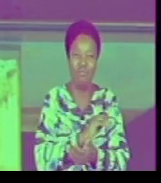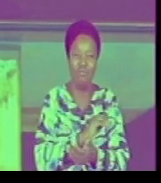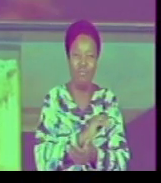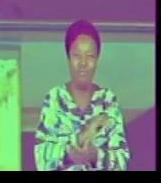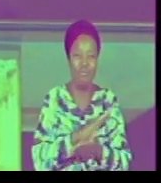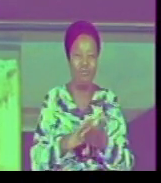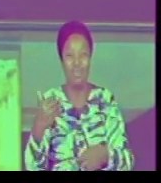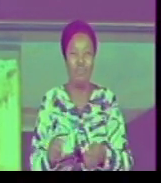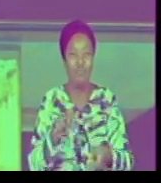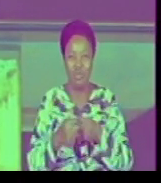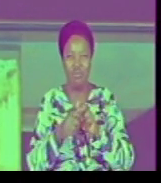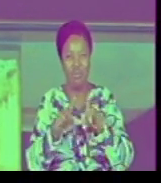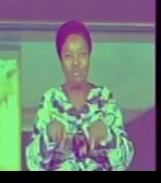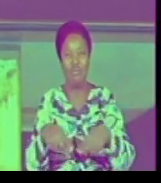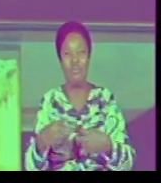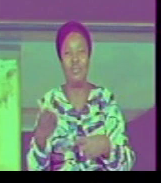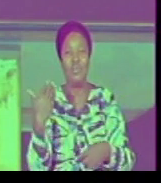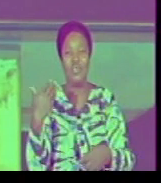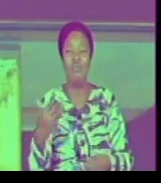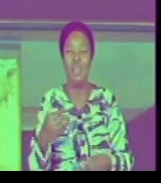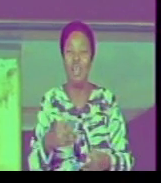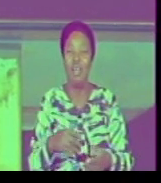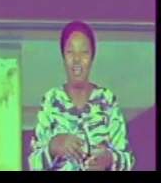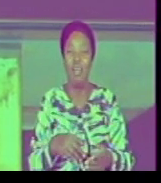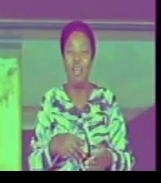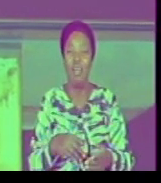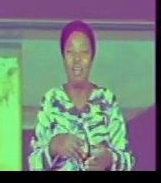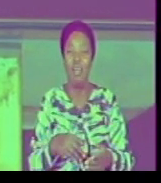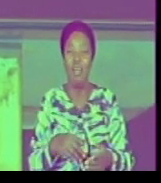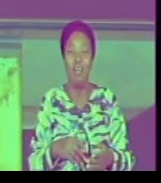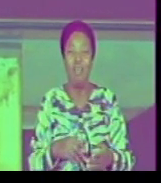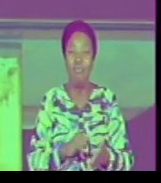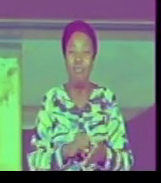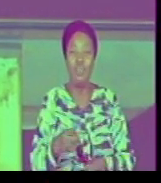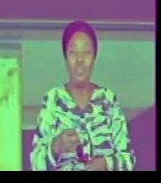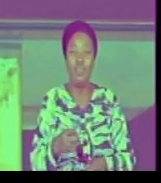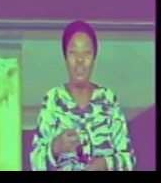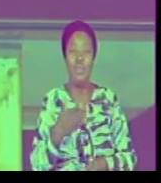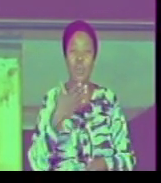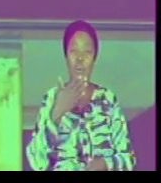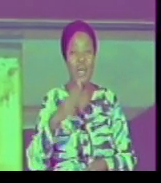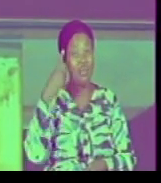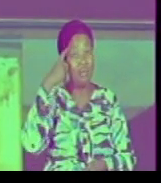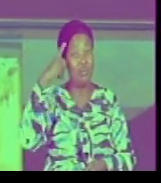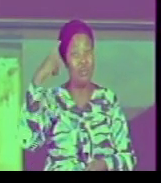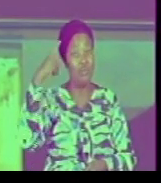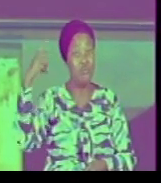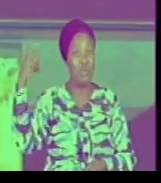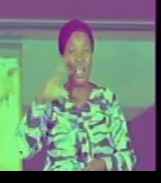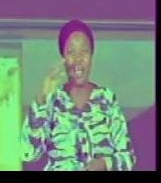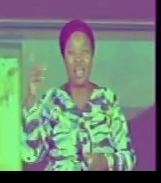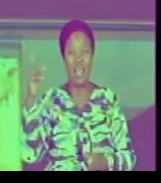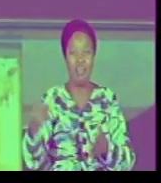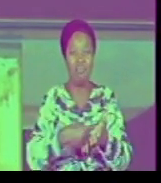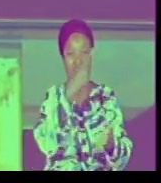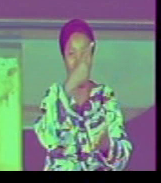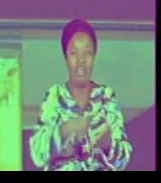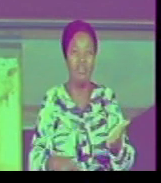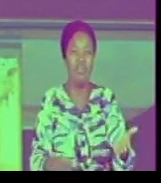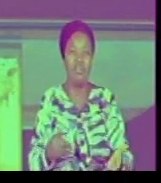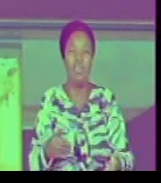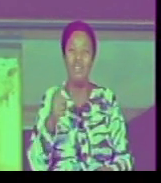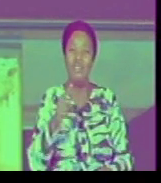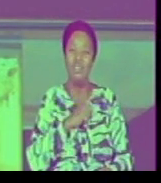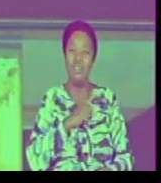gone. Those bad dreams, they are nullified. The Lord is nigh